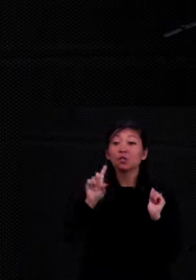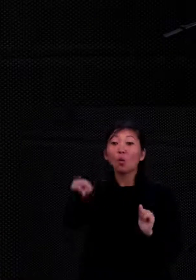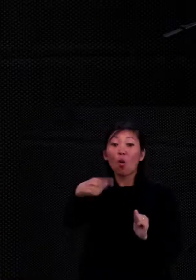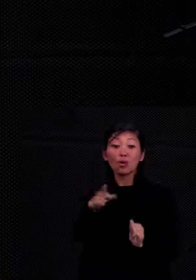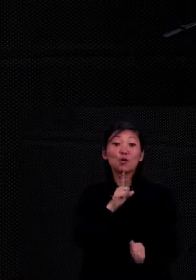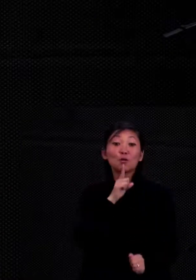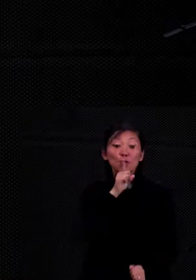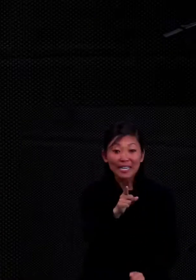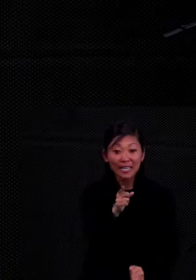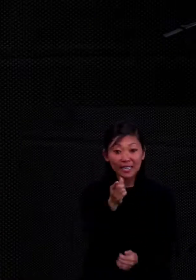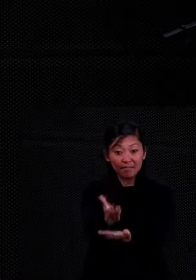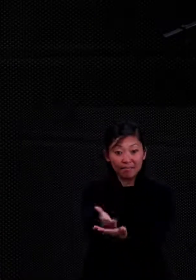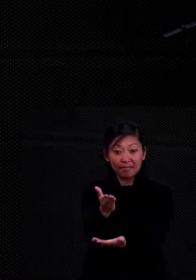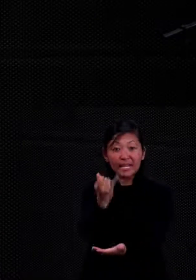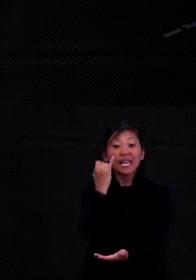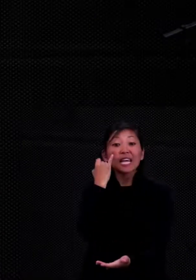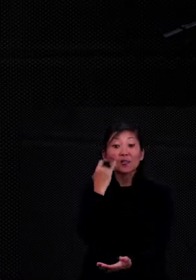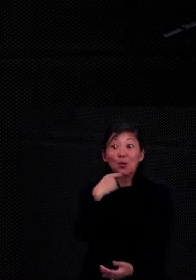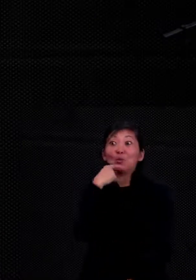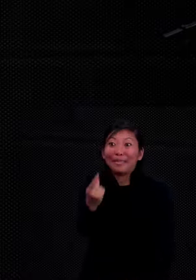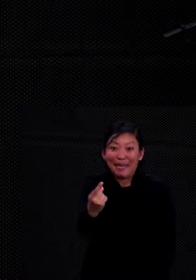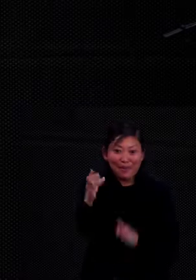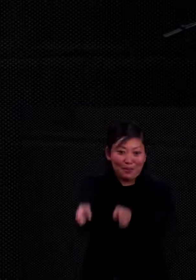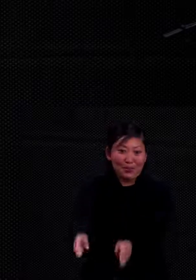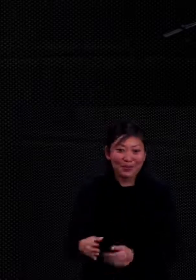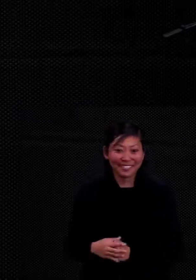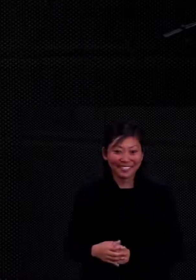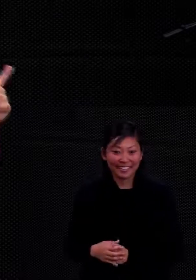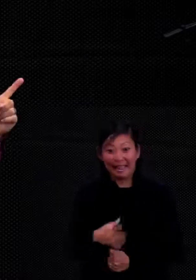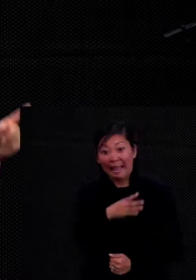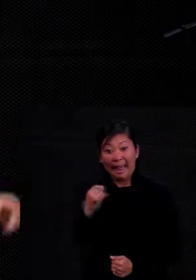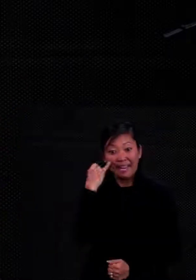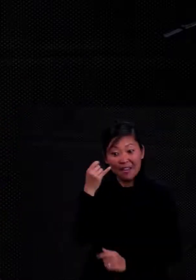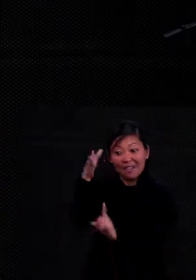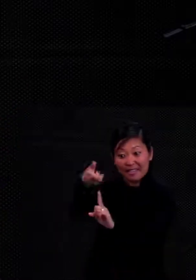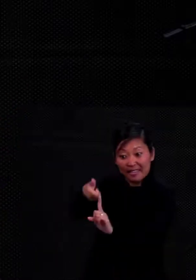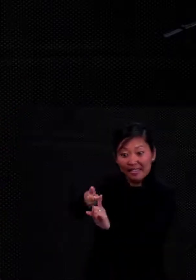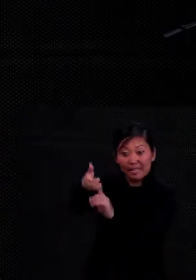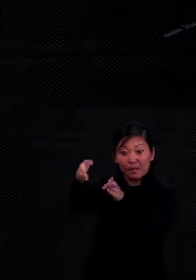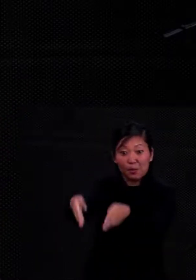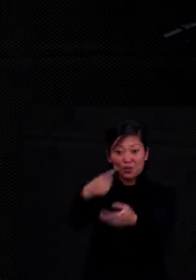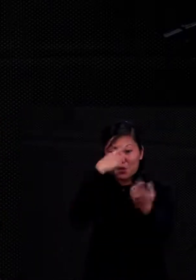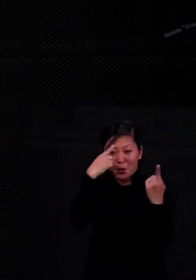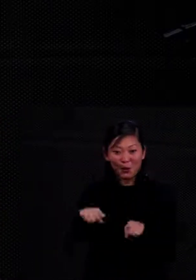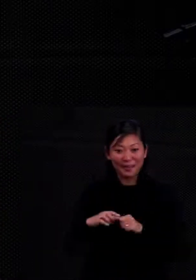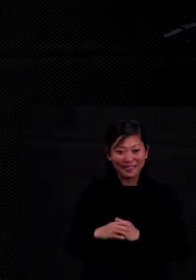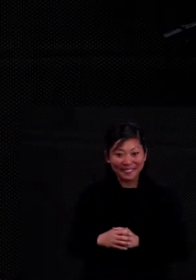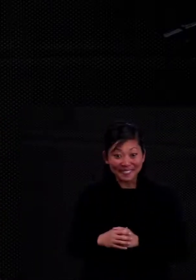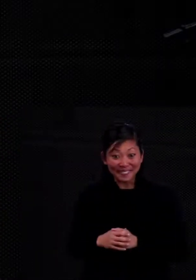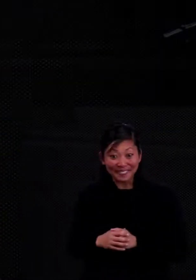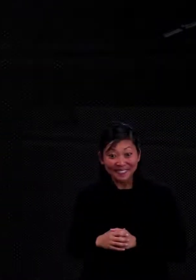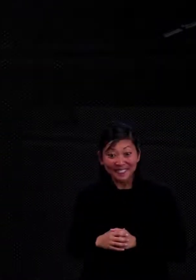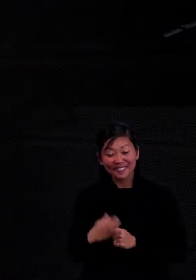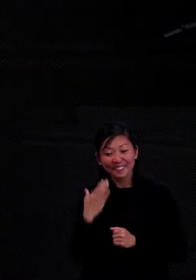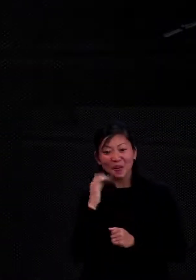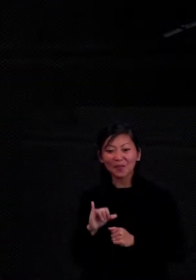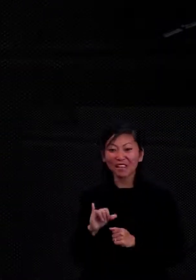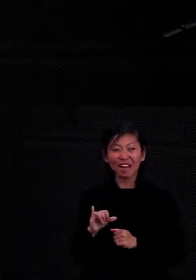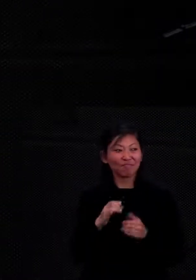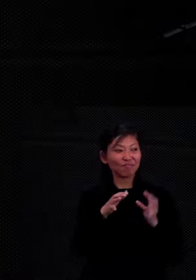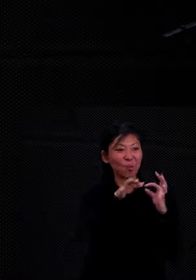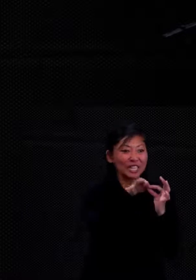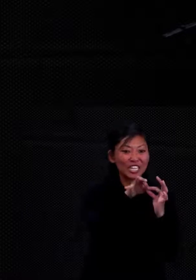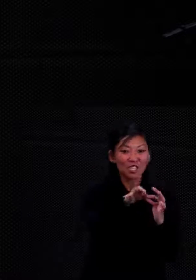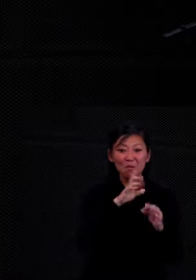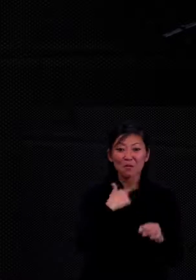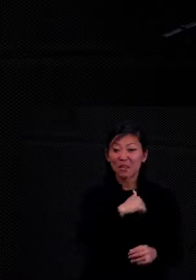valid expectation if you communicate it and if they agree to it. Because one of the most frustrating things in the world for any